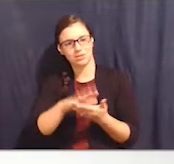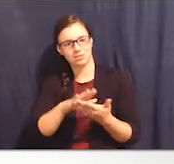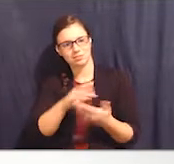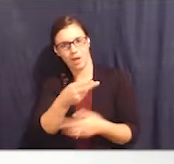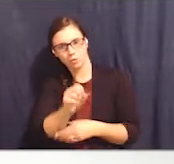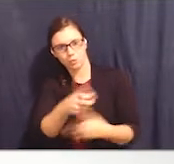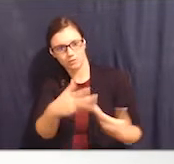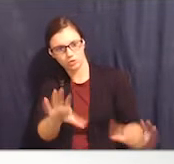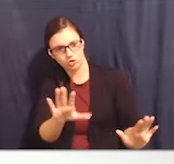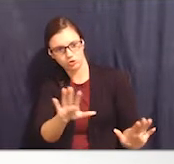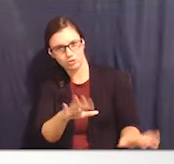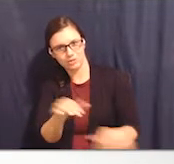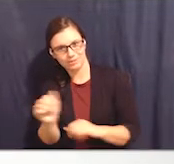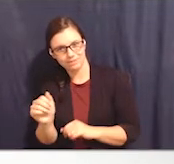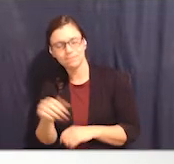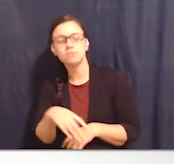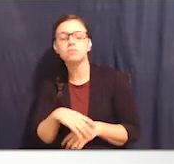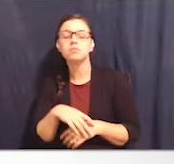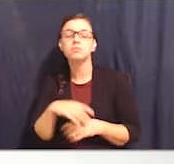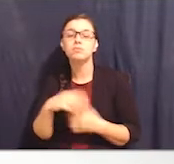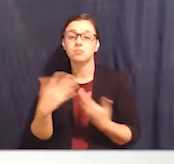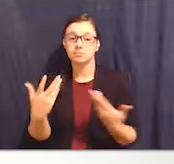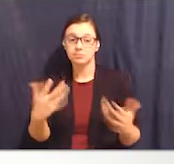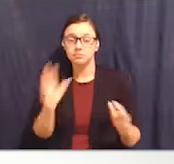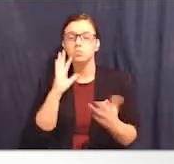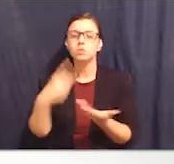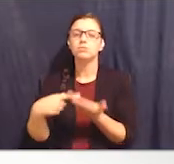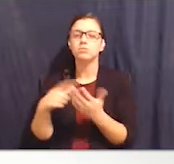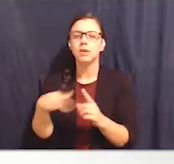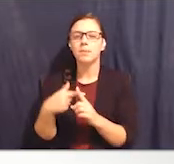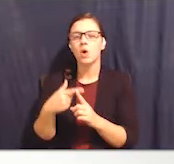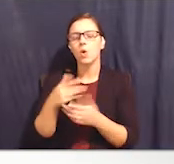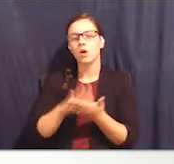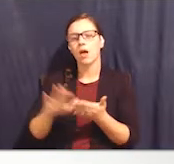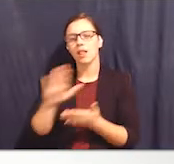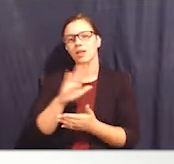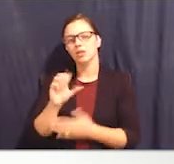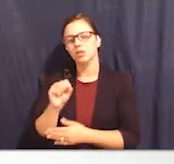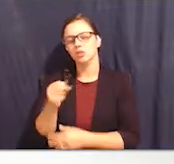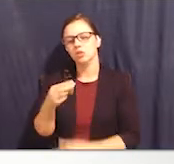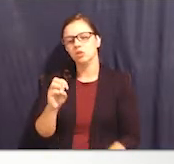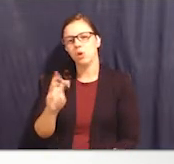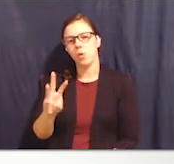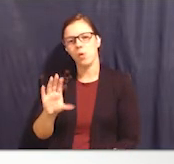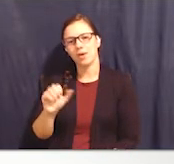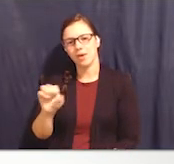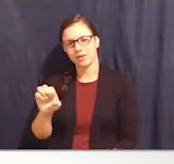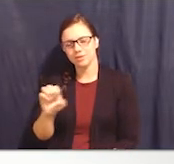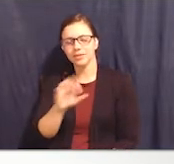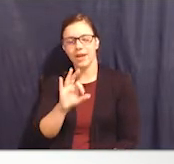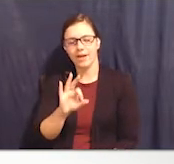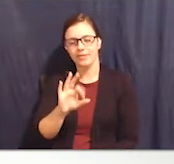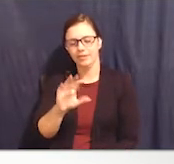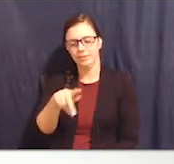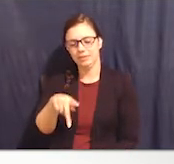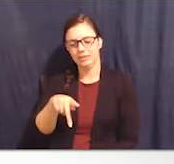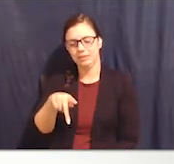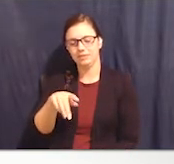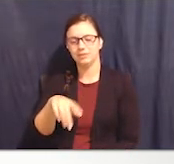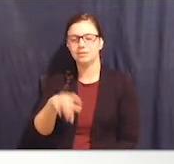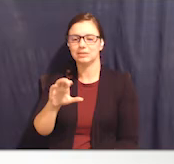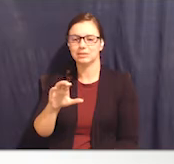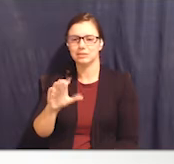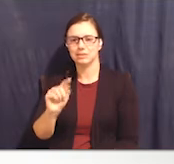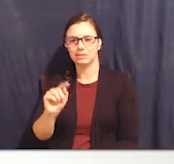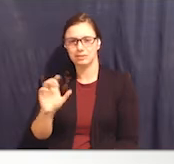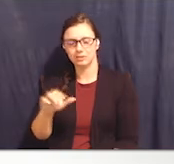there are four things that we're going to remember, okay? The first, it established the Florida Center for Students with Unique Abilities at